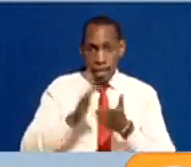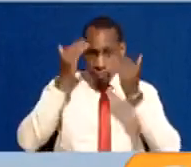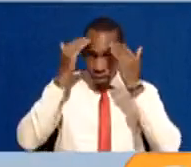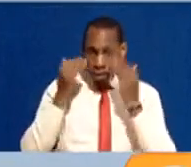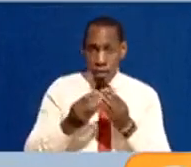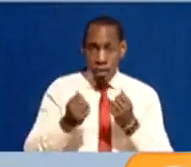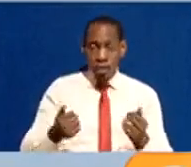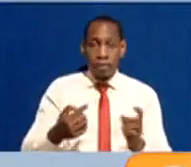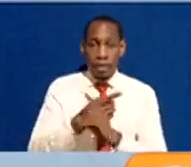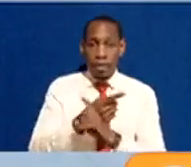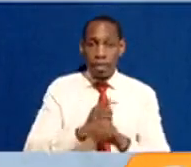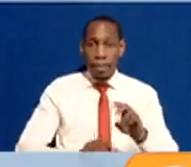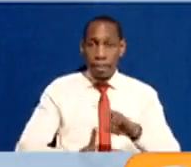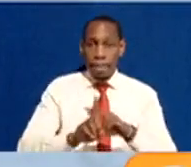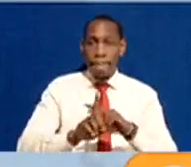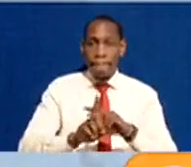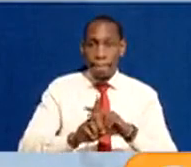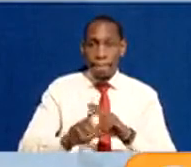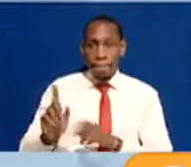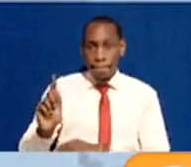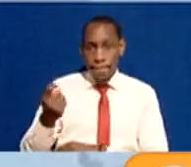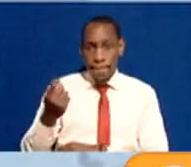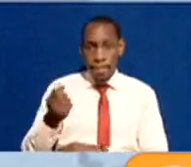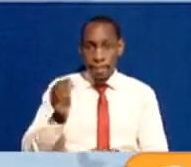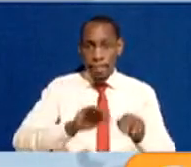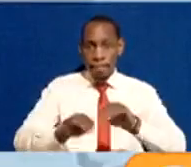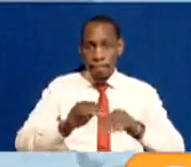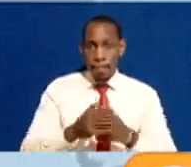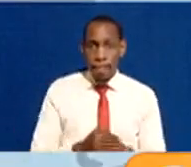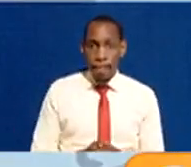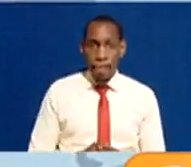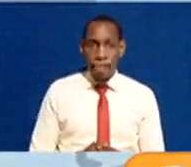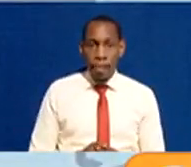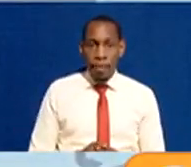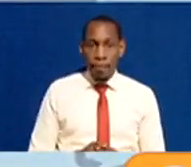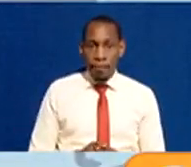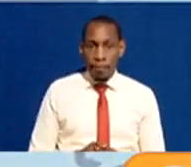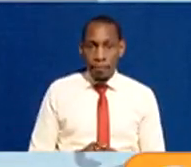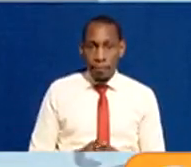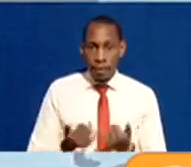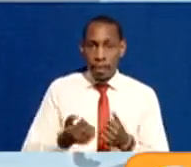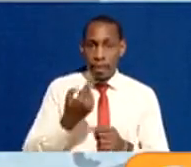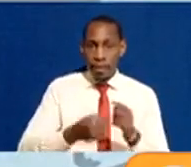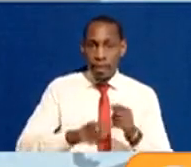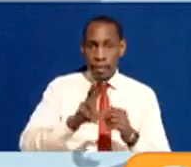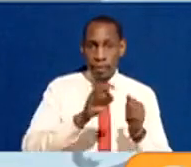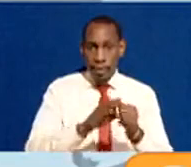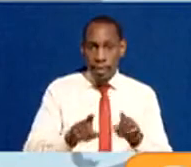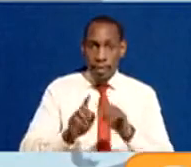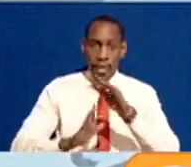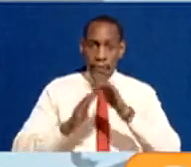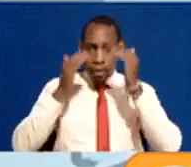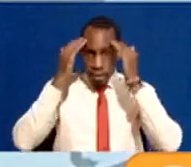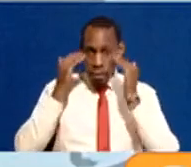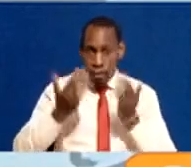over disputes arising from the presidential poll. Then came 2013, and the Supreme